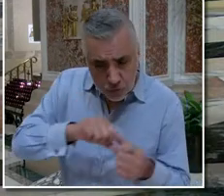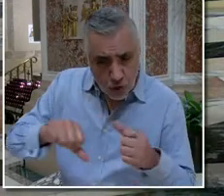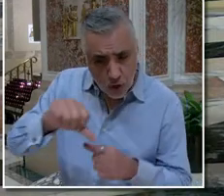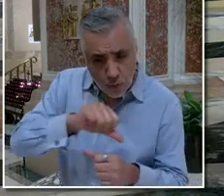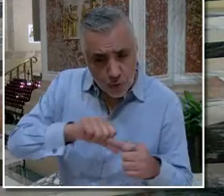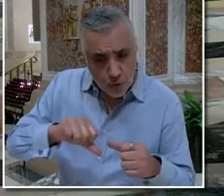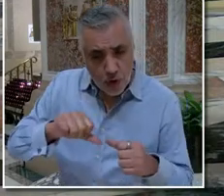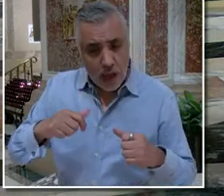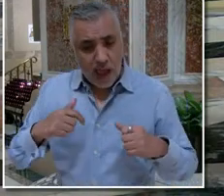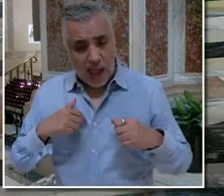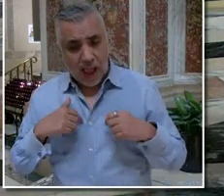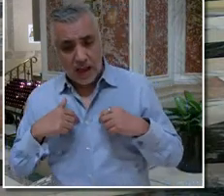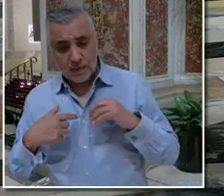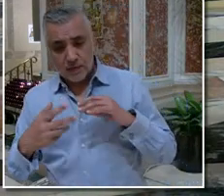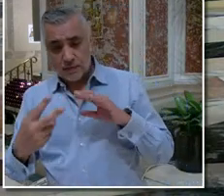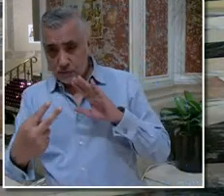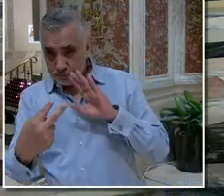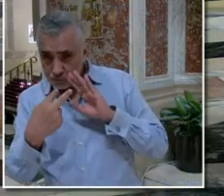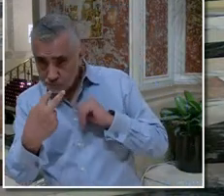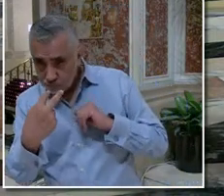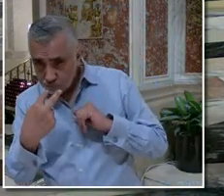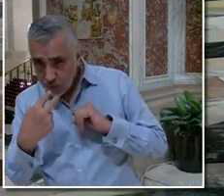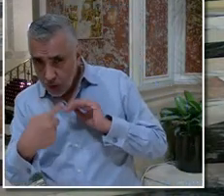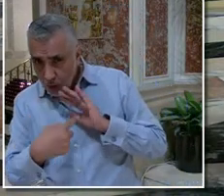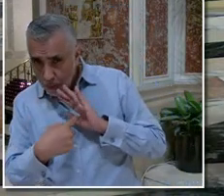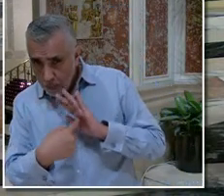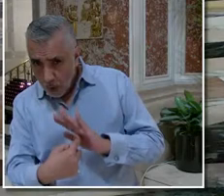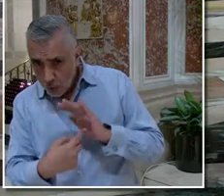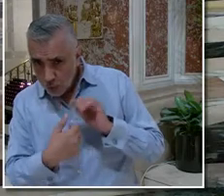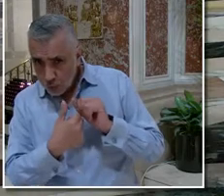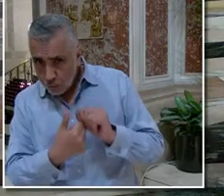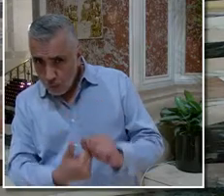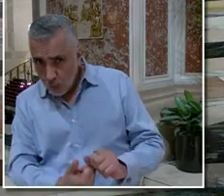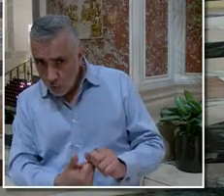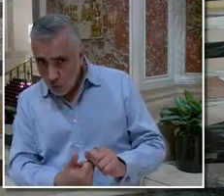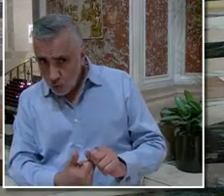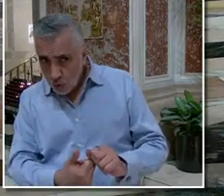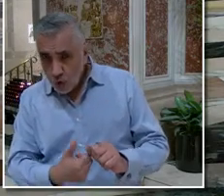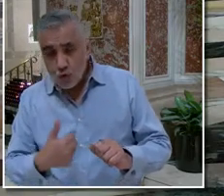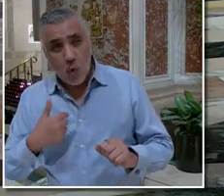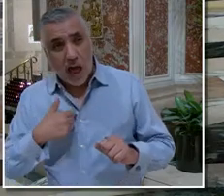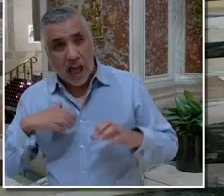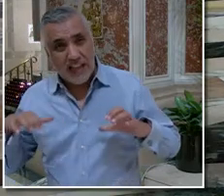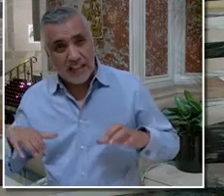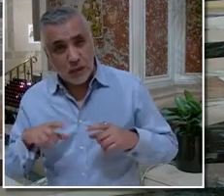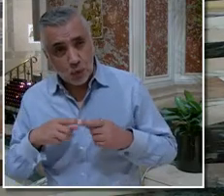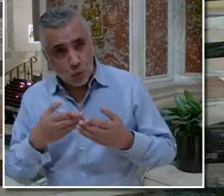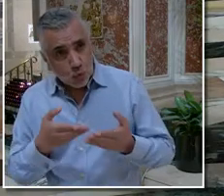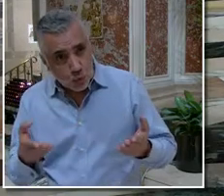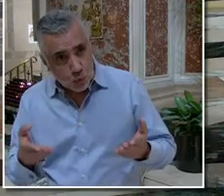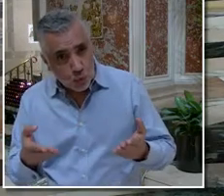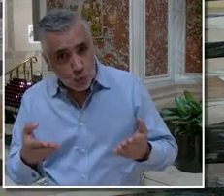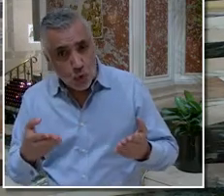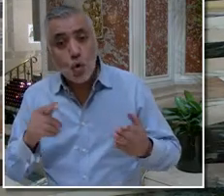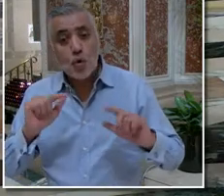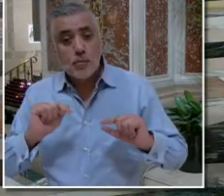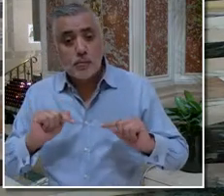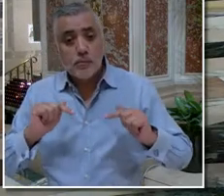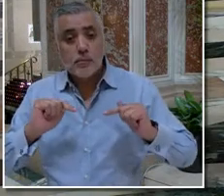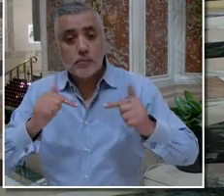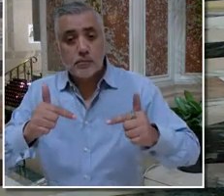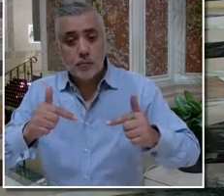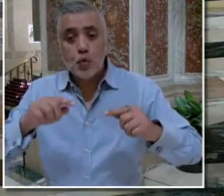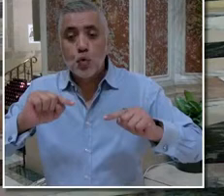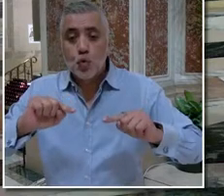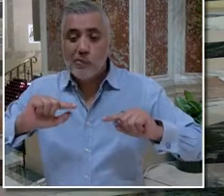I have given you a model to follow, so that as I have done for you, you should also